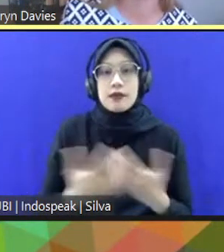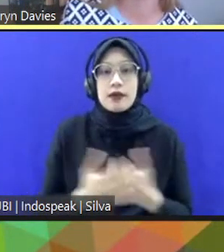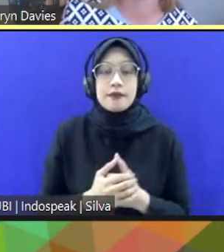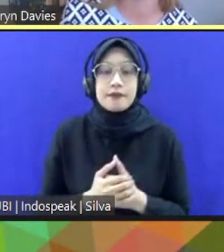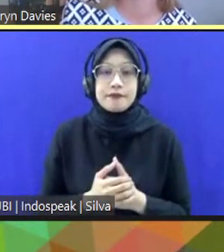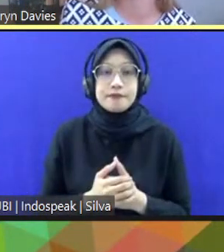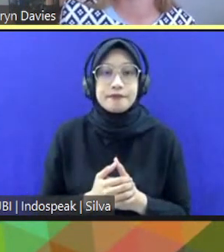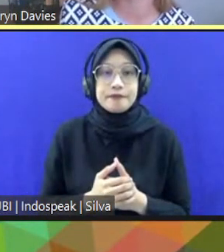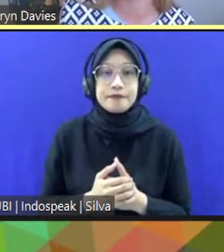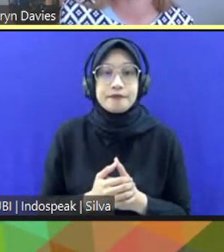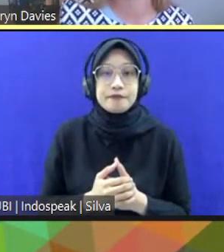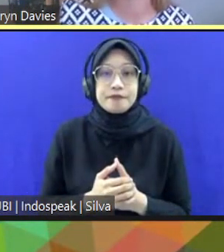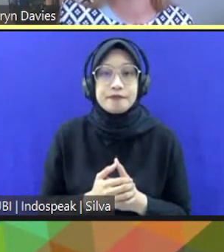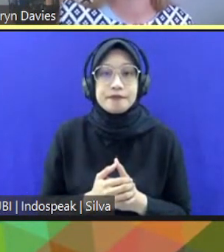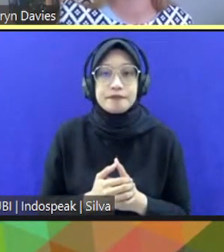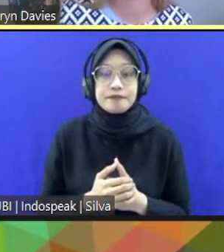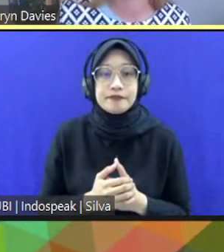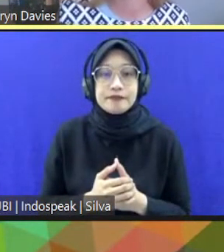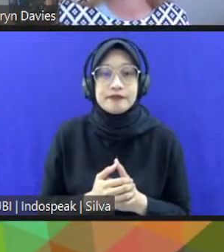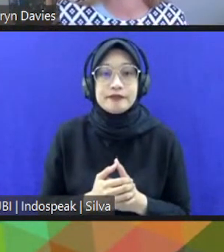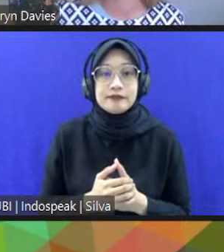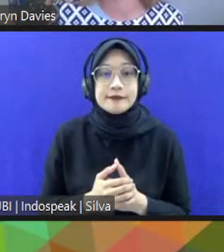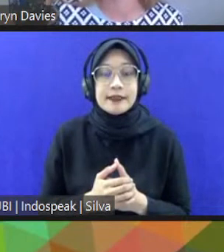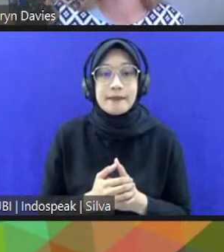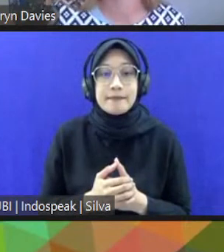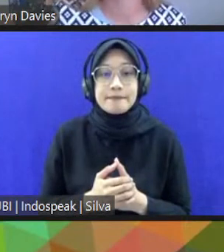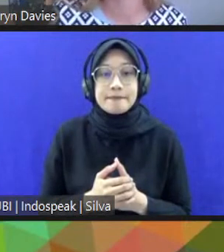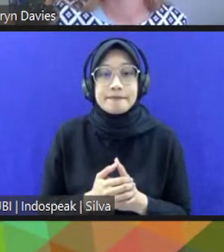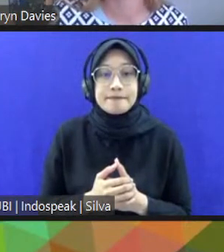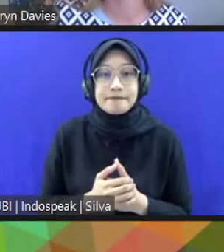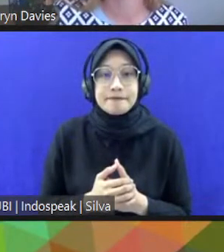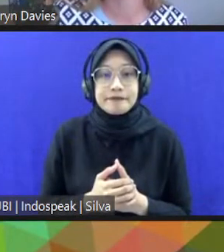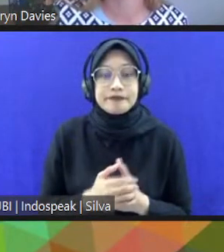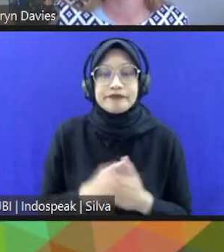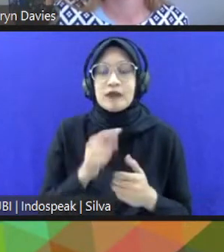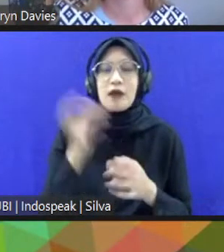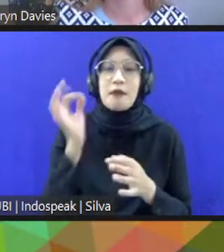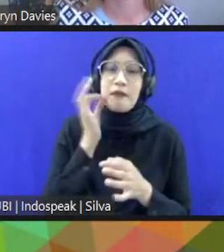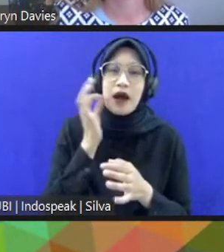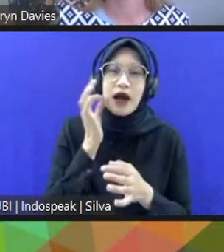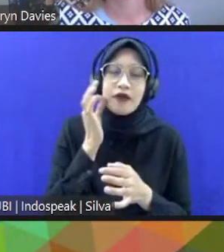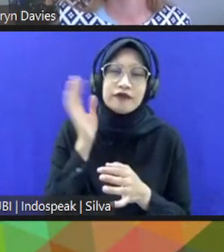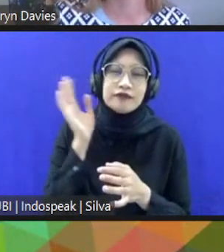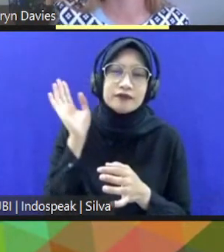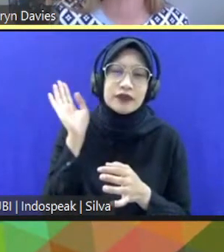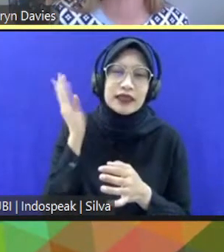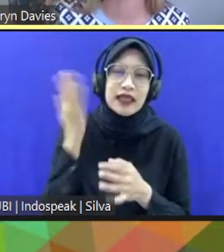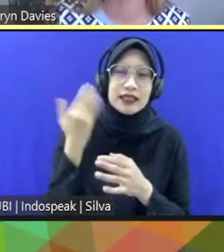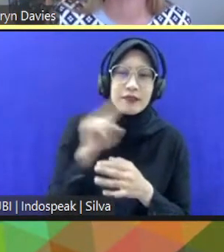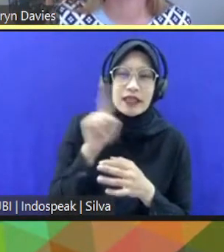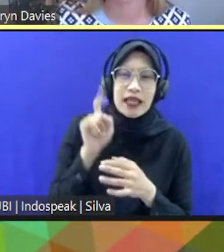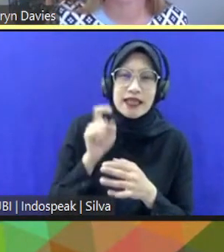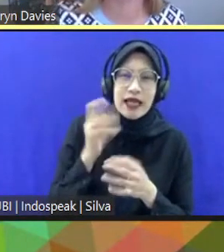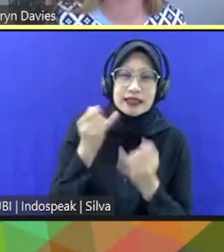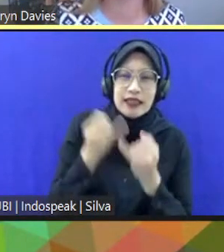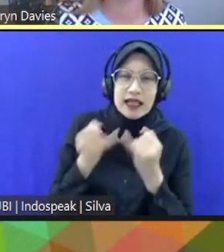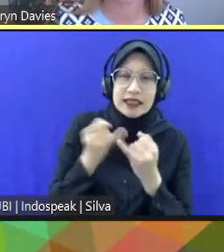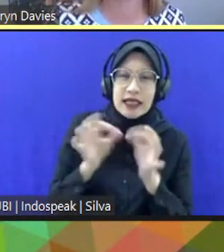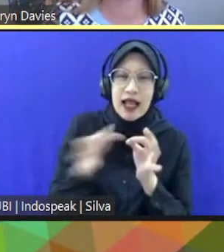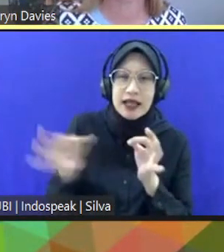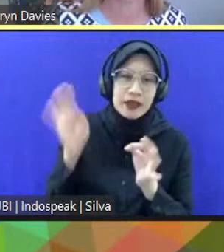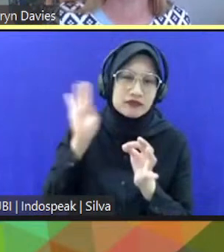Tiara, maybe you want to take that one? Sorry, Sharon, I didn't catch the last bit. Do you mind repeating that? Just